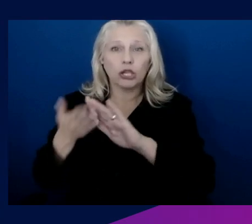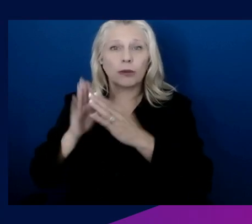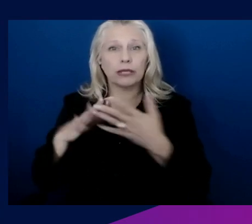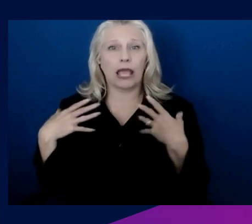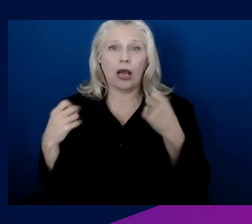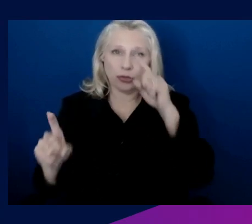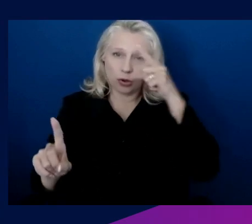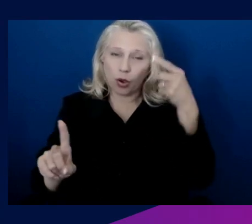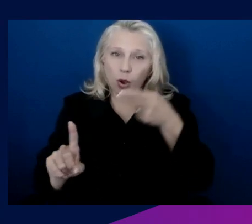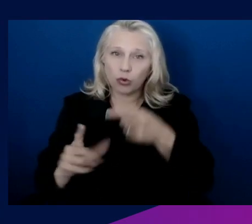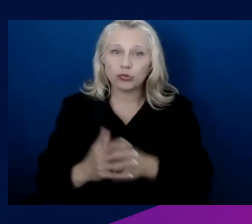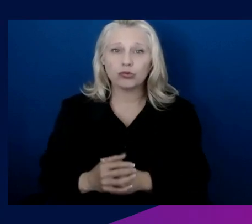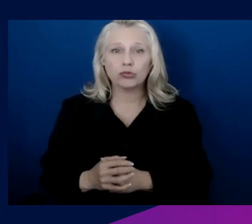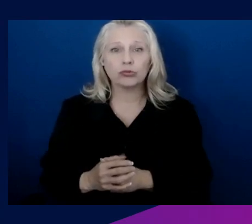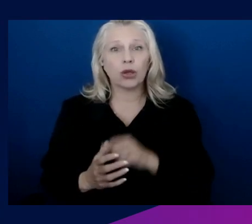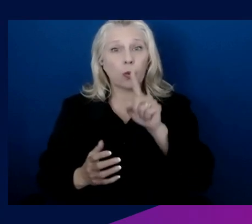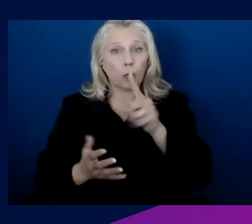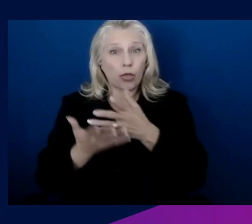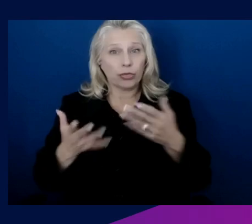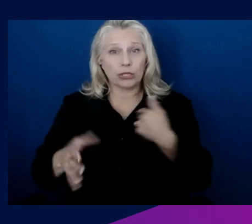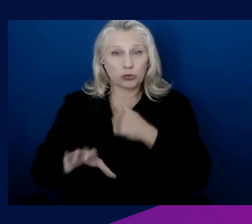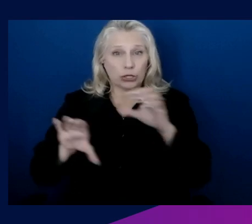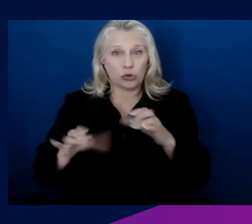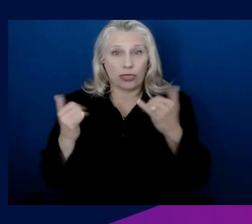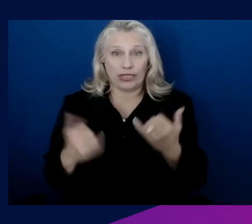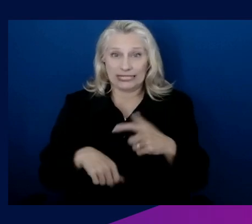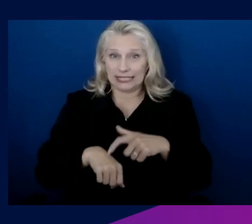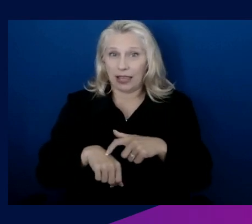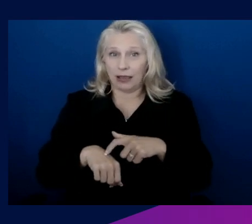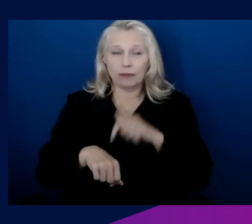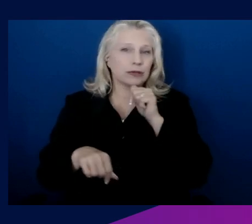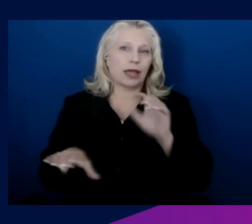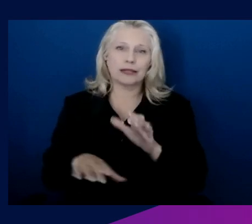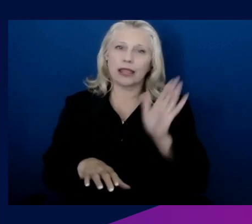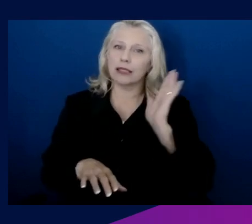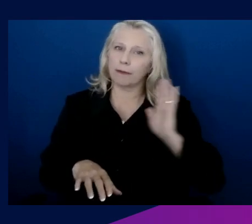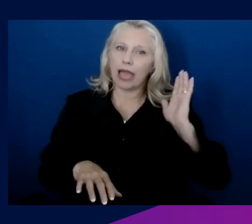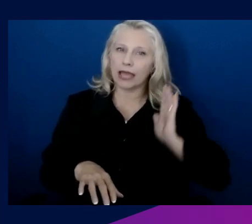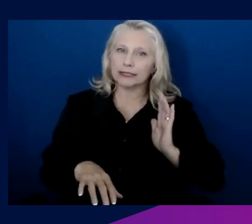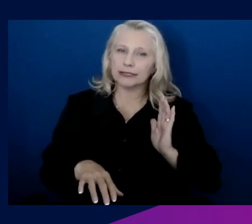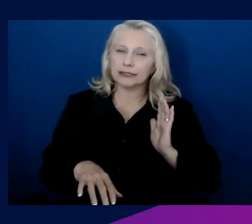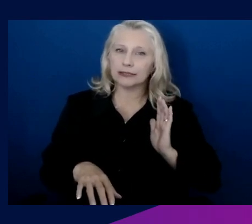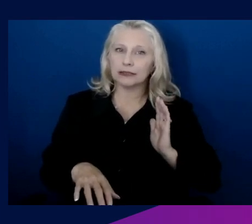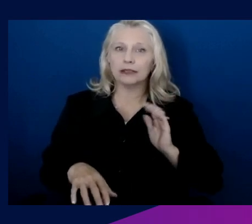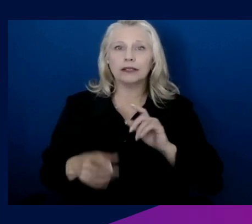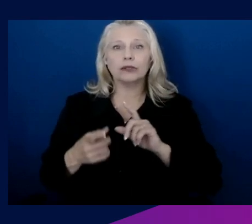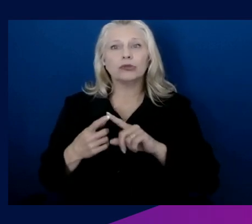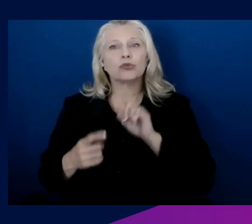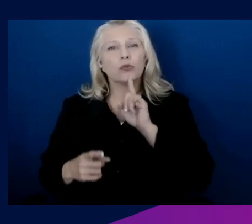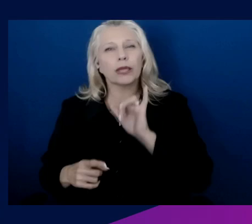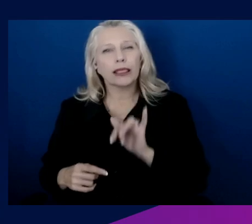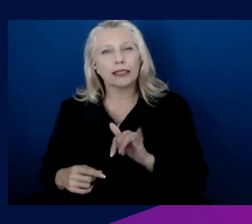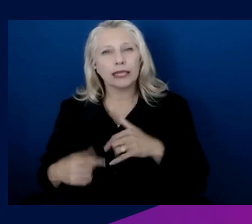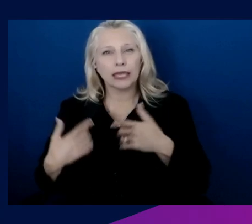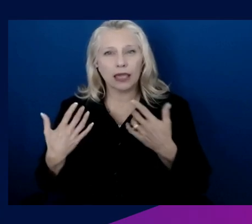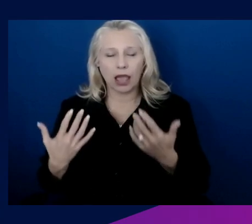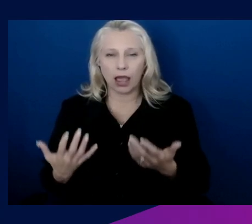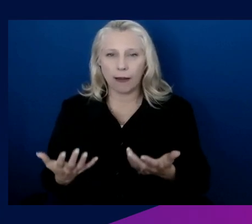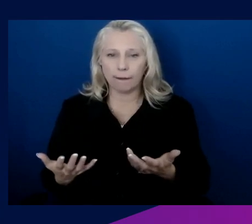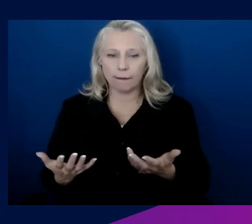the things we're doing this time, which we have not done in the past, is that in order to really